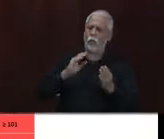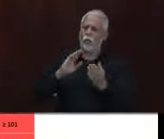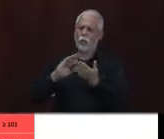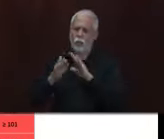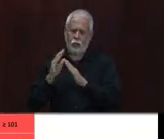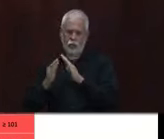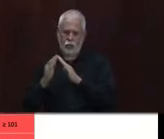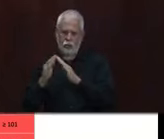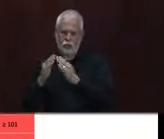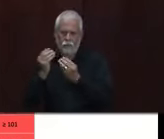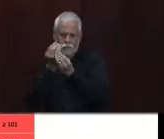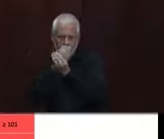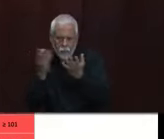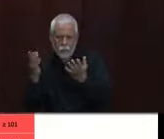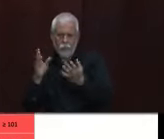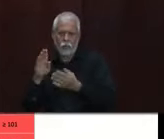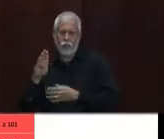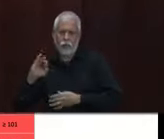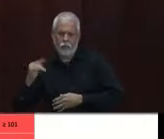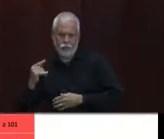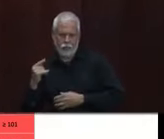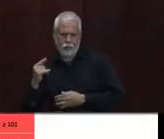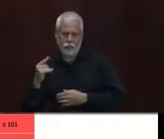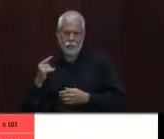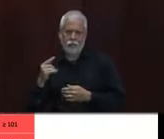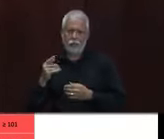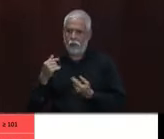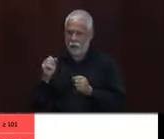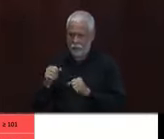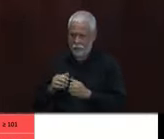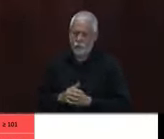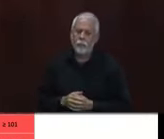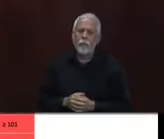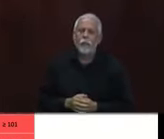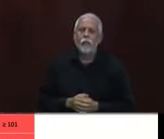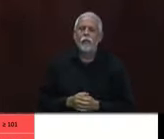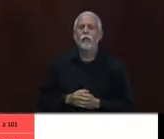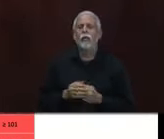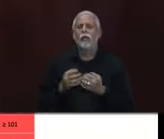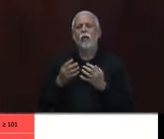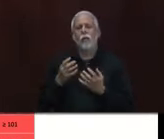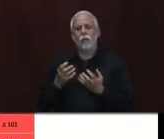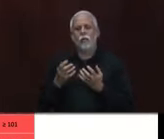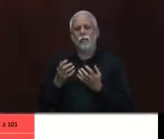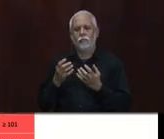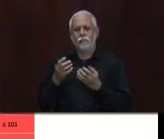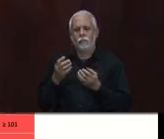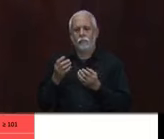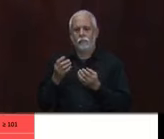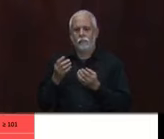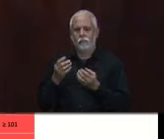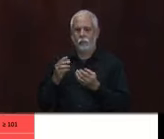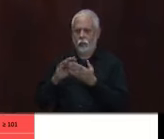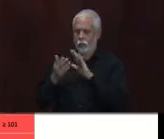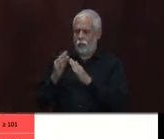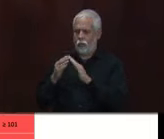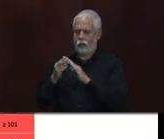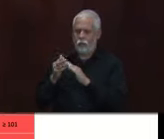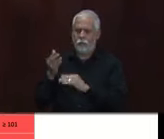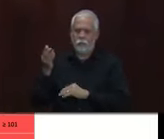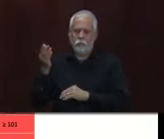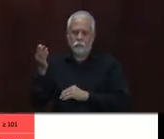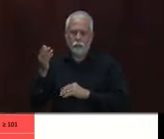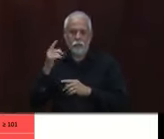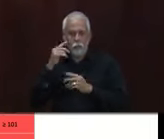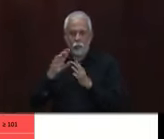briefing style, if I may. And I'd like to deliver that community briefing type of address